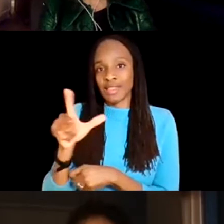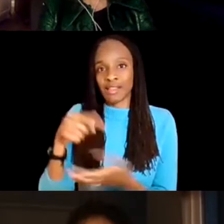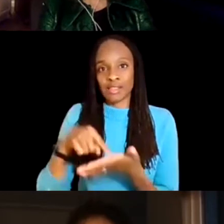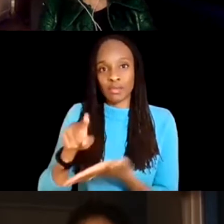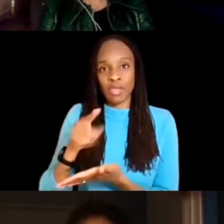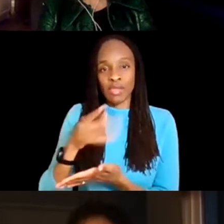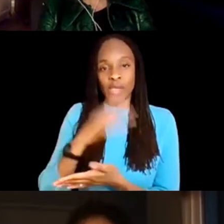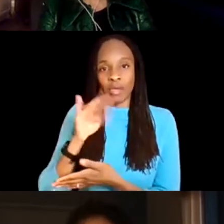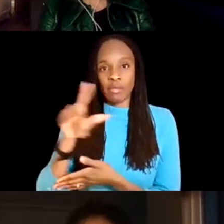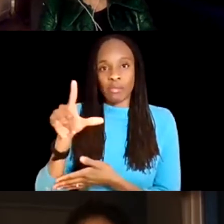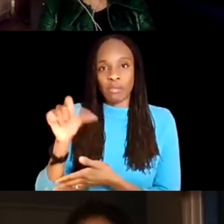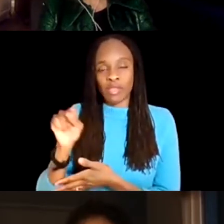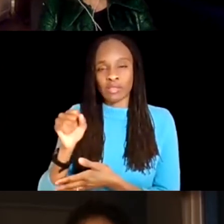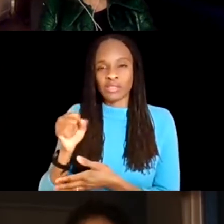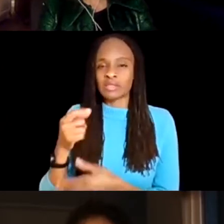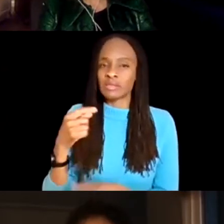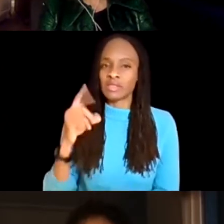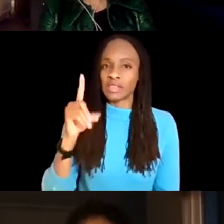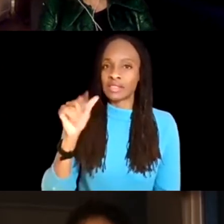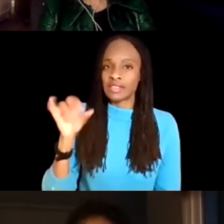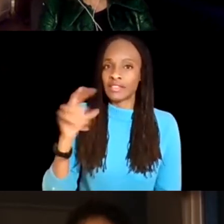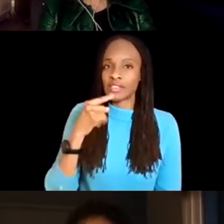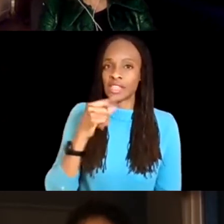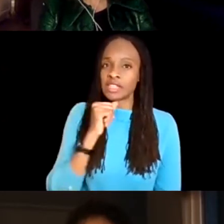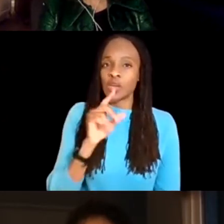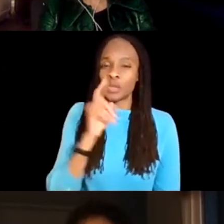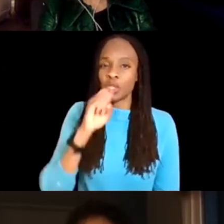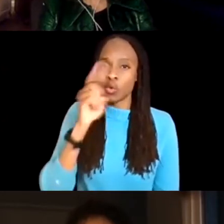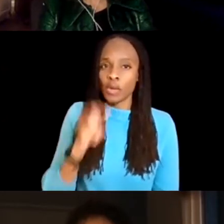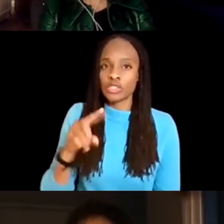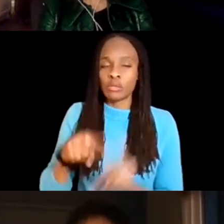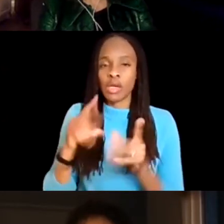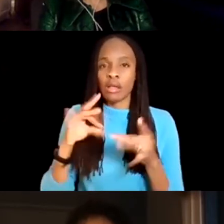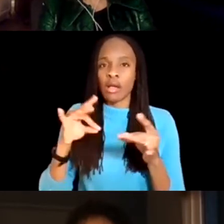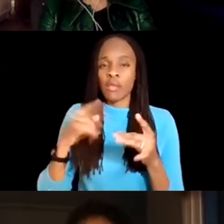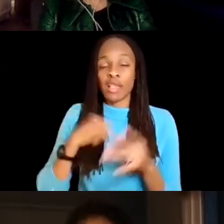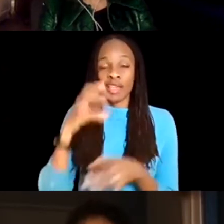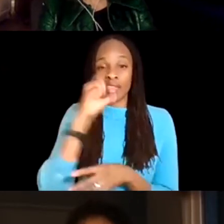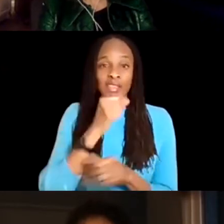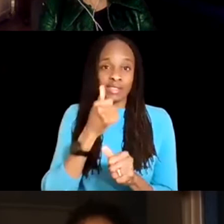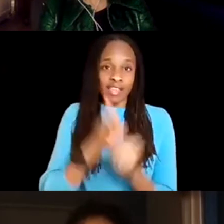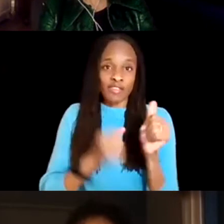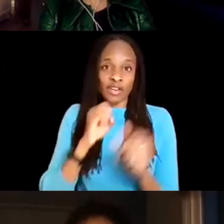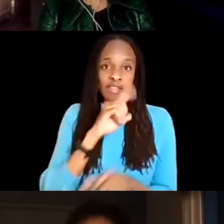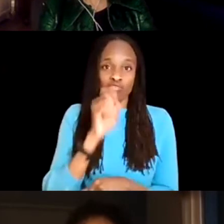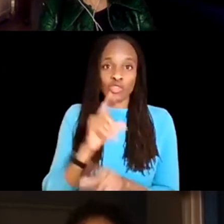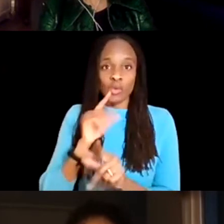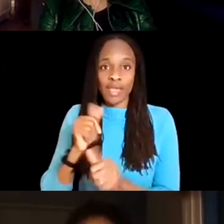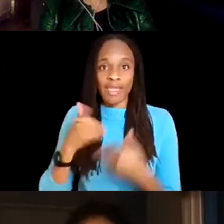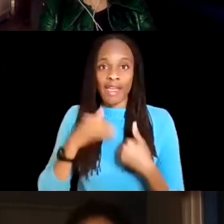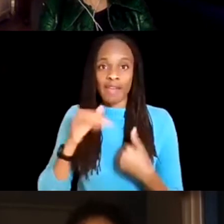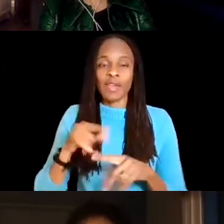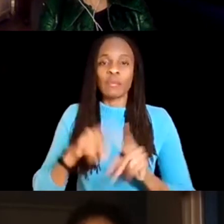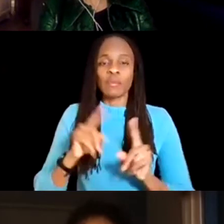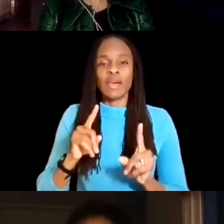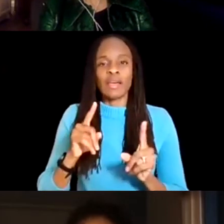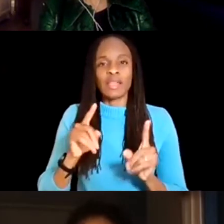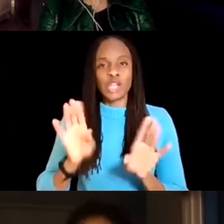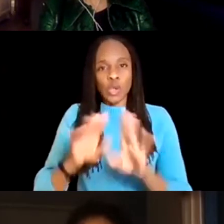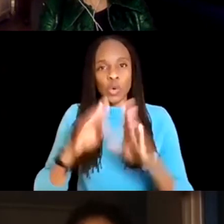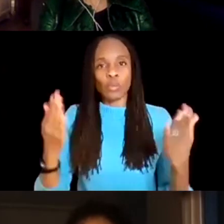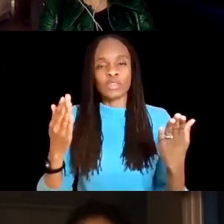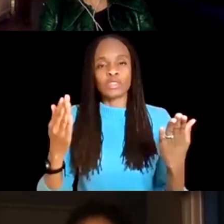question as a comment. I suppose every Q&A has some, but I think it does open up a really interesting area